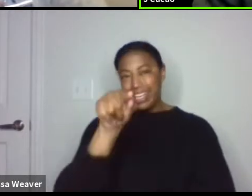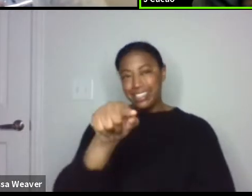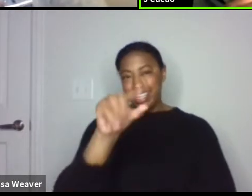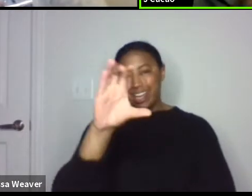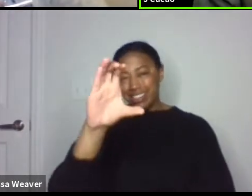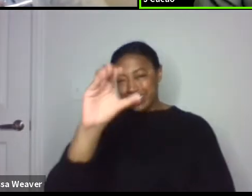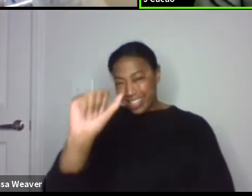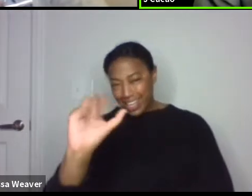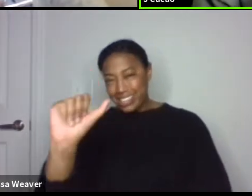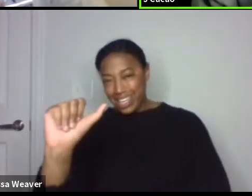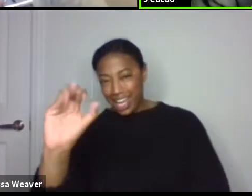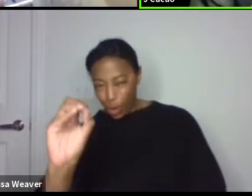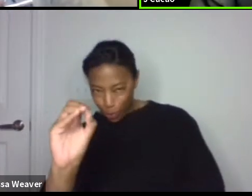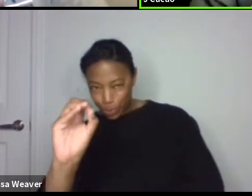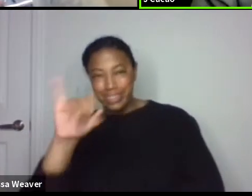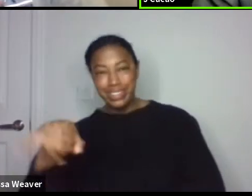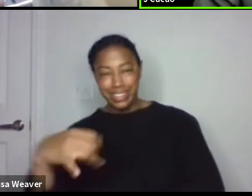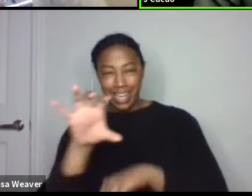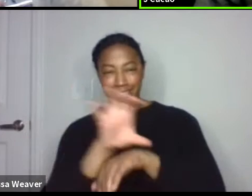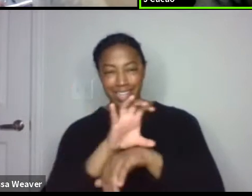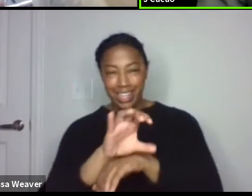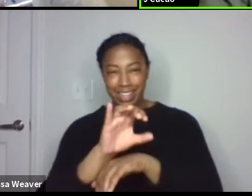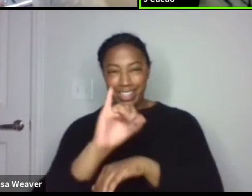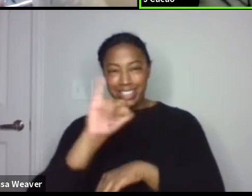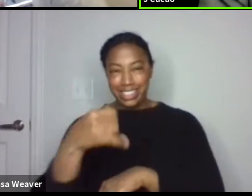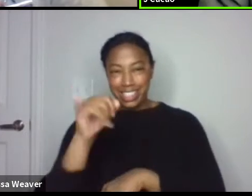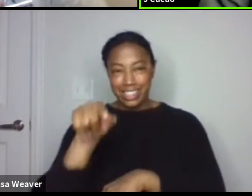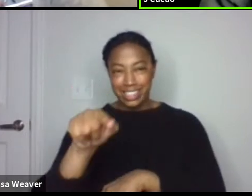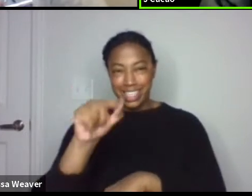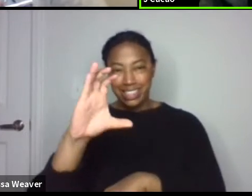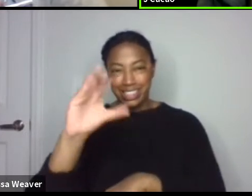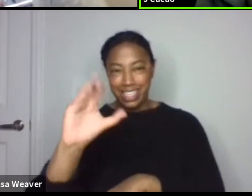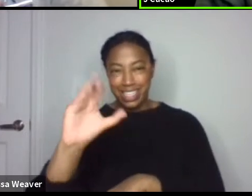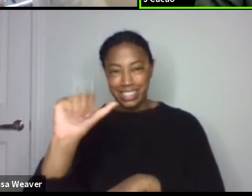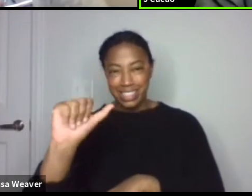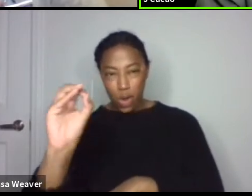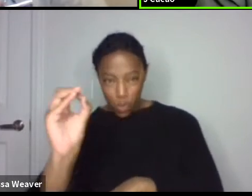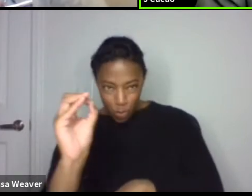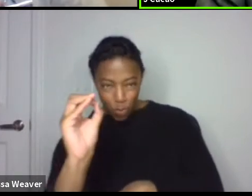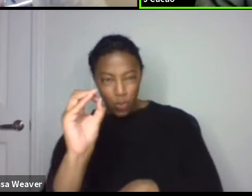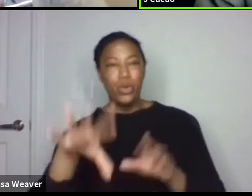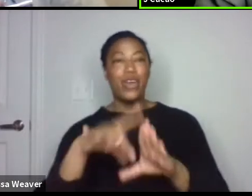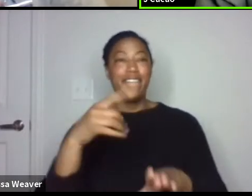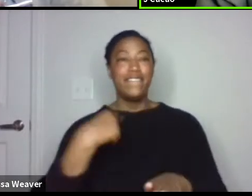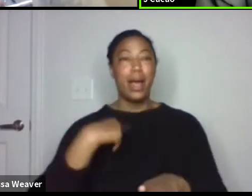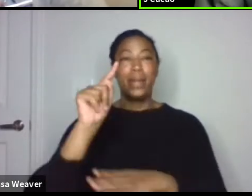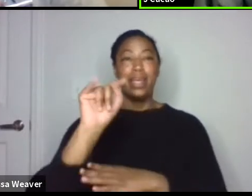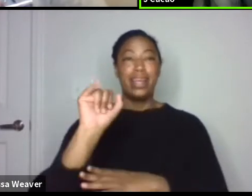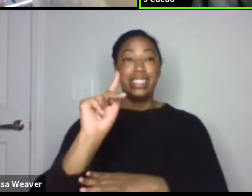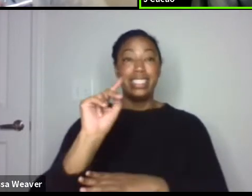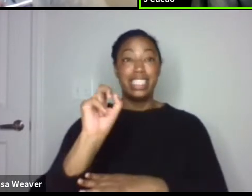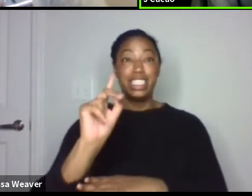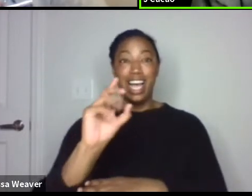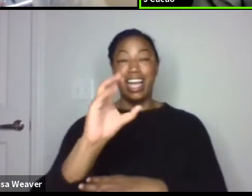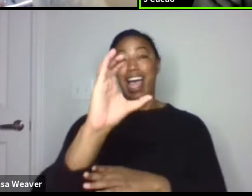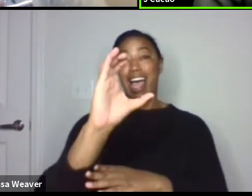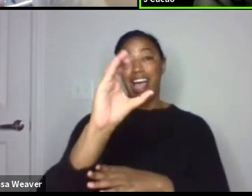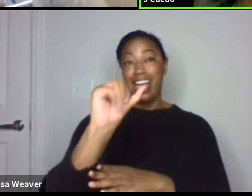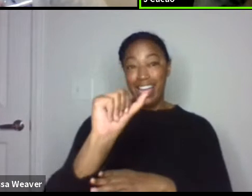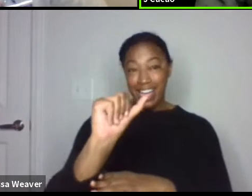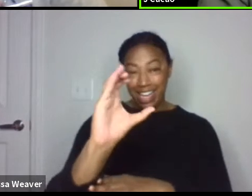j.cacao. Again, that's jcacao, j.cacao. I can be found on TikTok at Cacao Style.